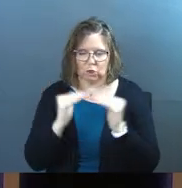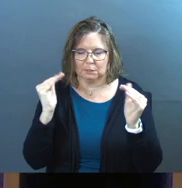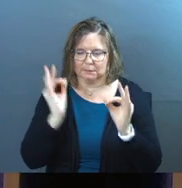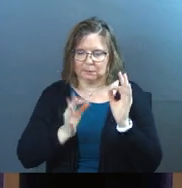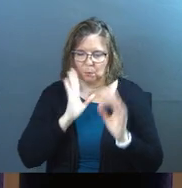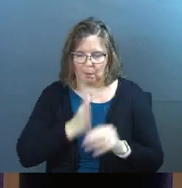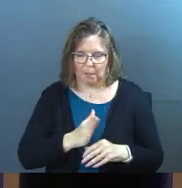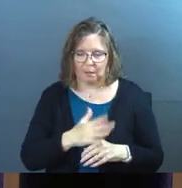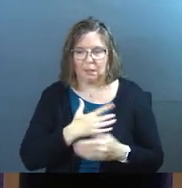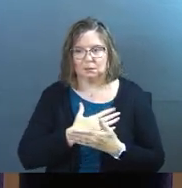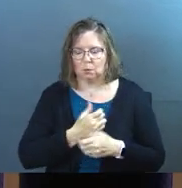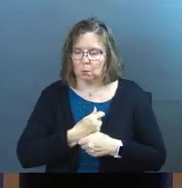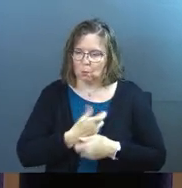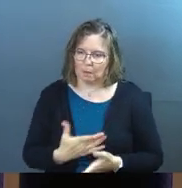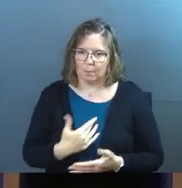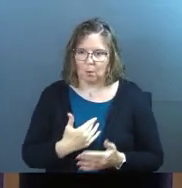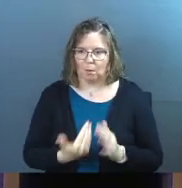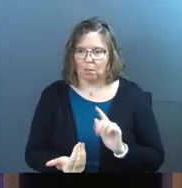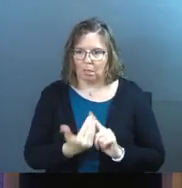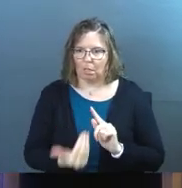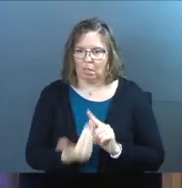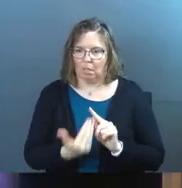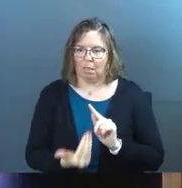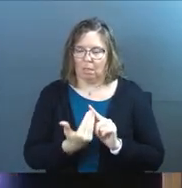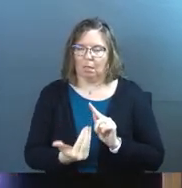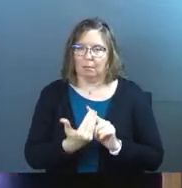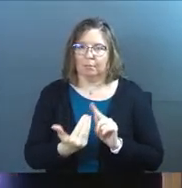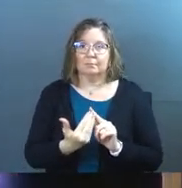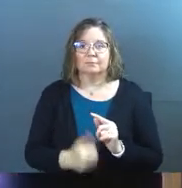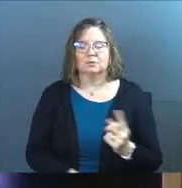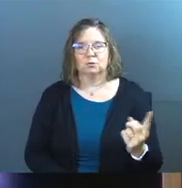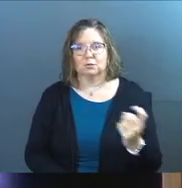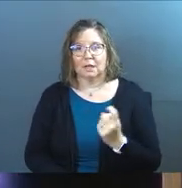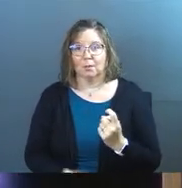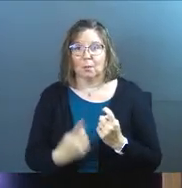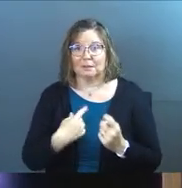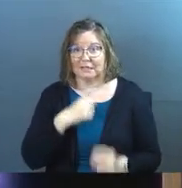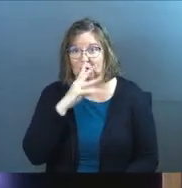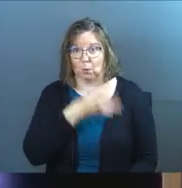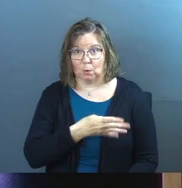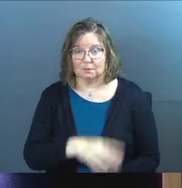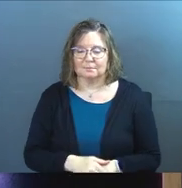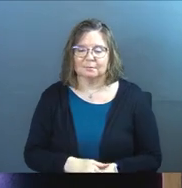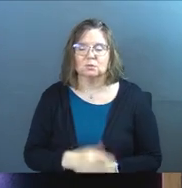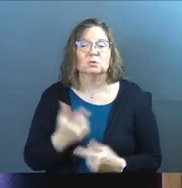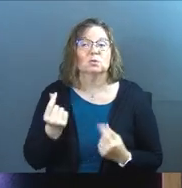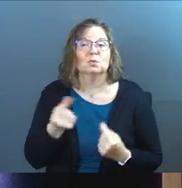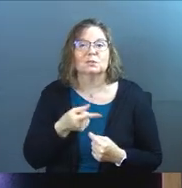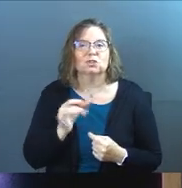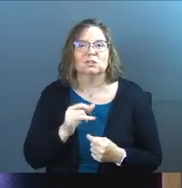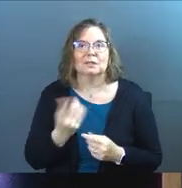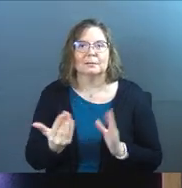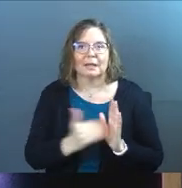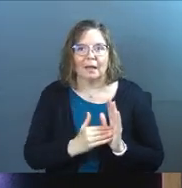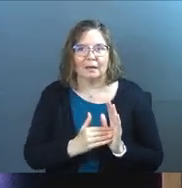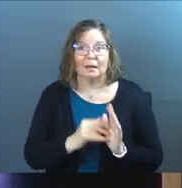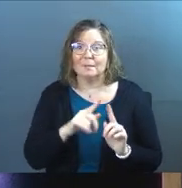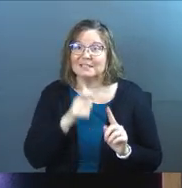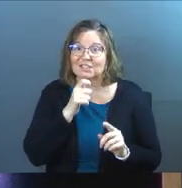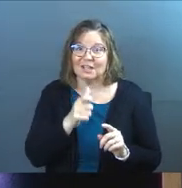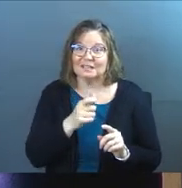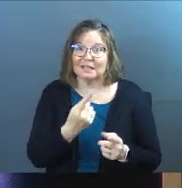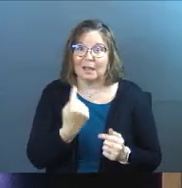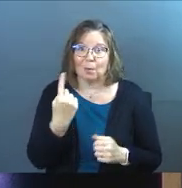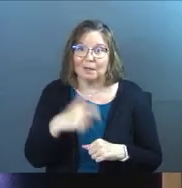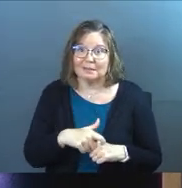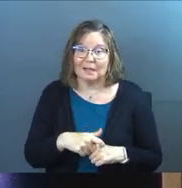me out with her constant requests. So she comes to him once and he ignores her. So what does she do? She comes again. But she just